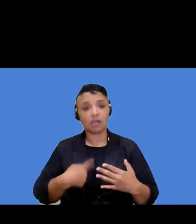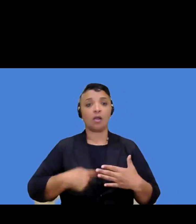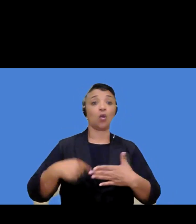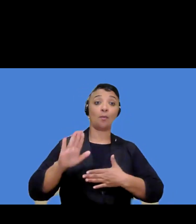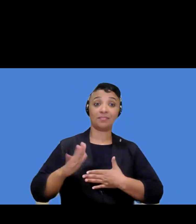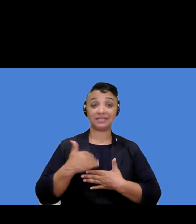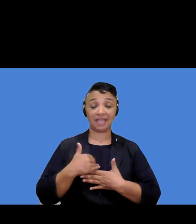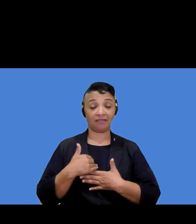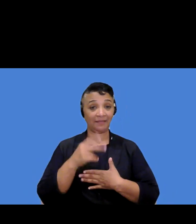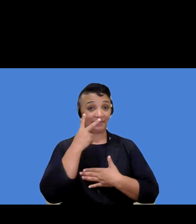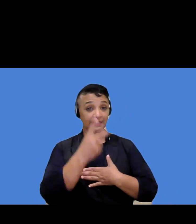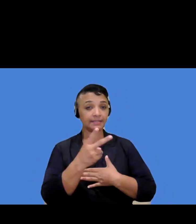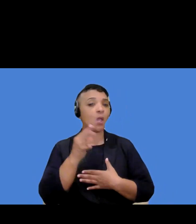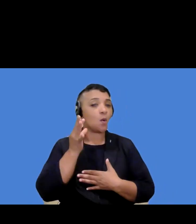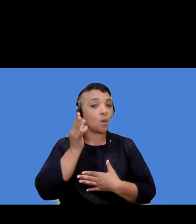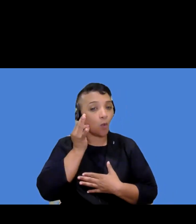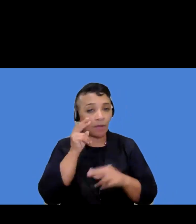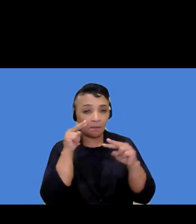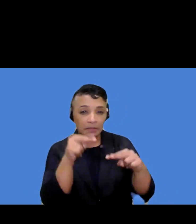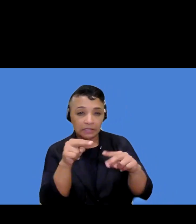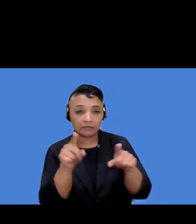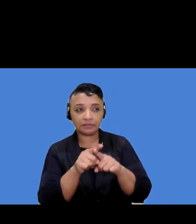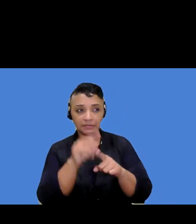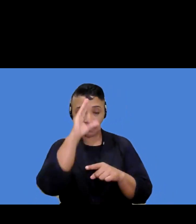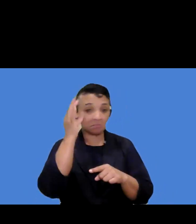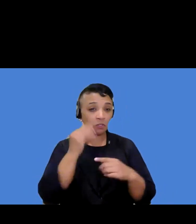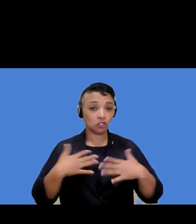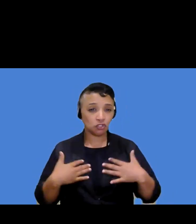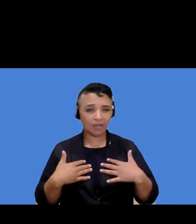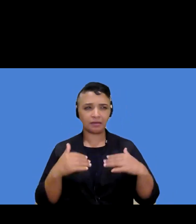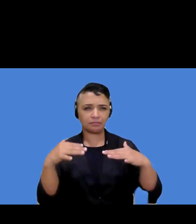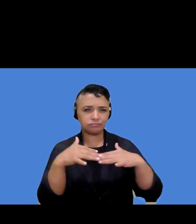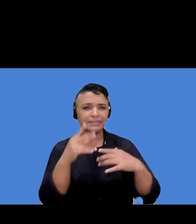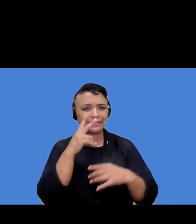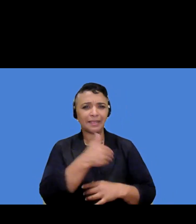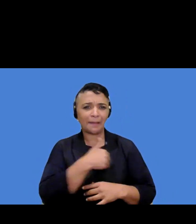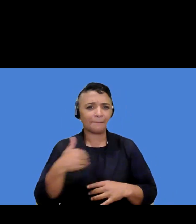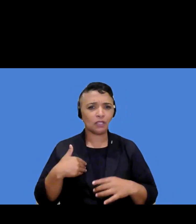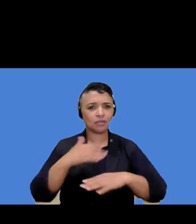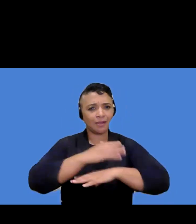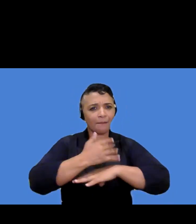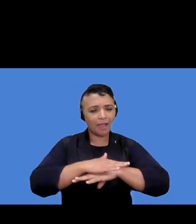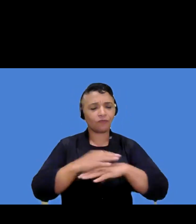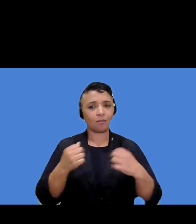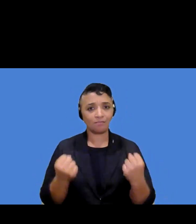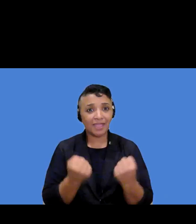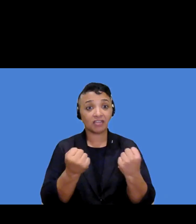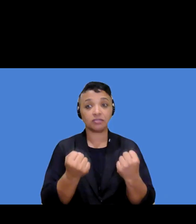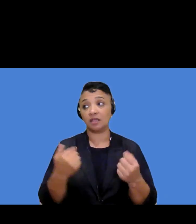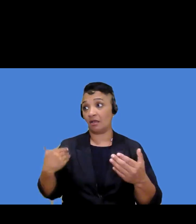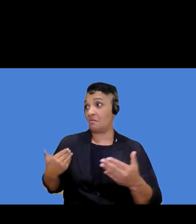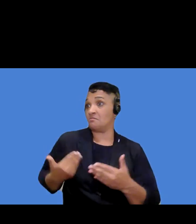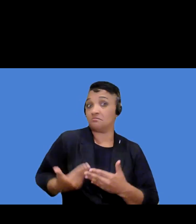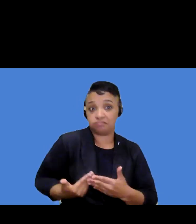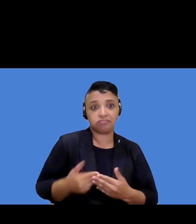perspective from women and gender intersections, the Beijing Platform for Action, where we are reviewing the 30 years of the